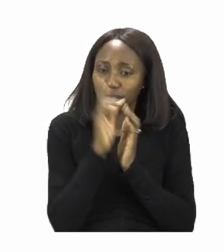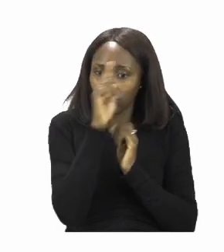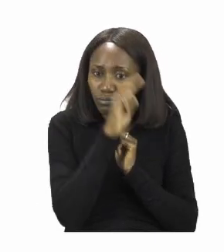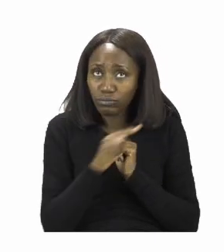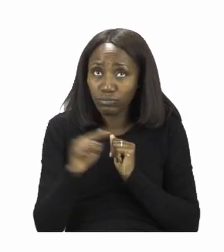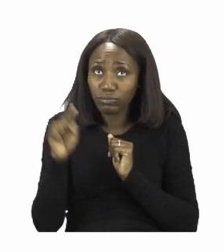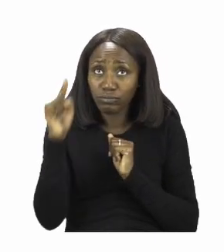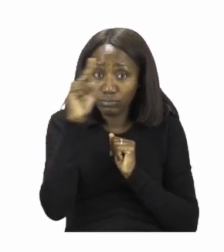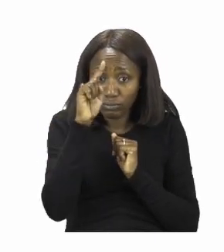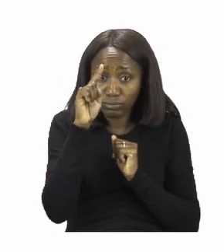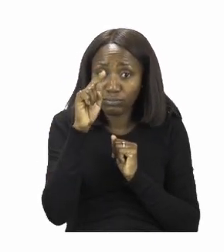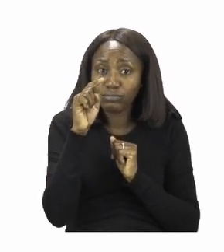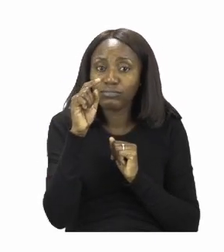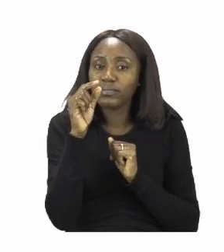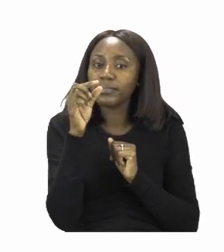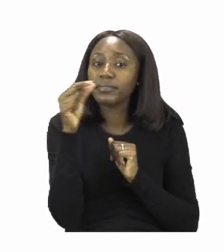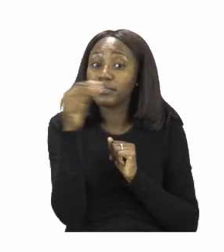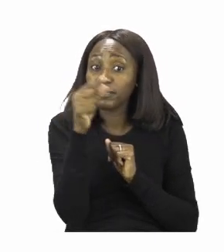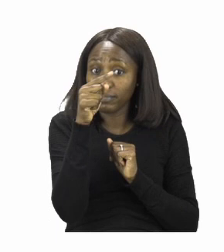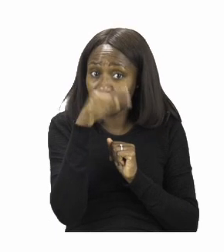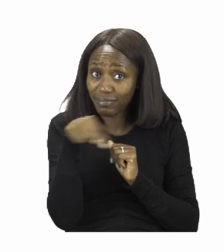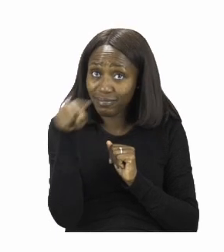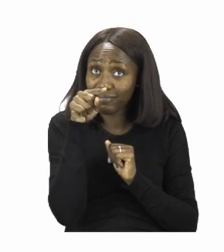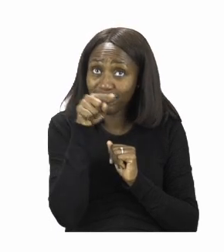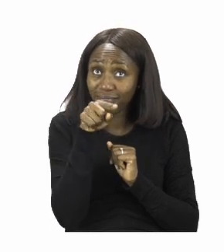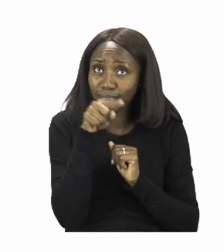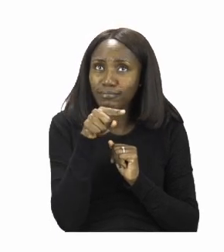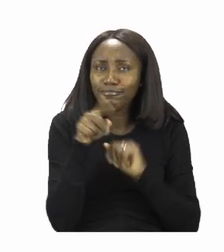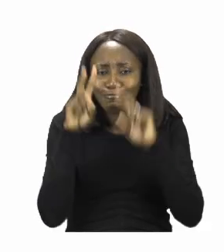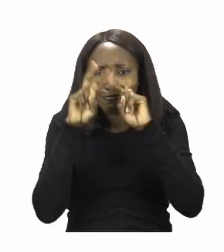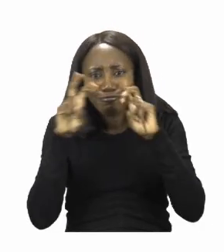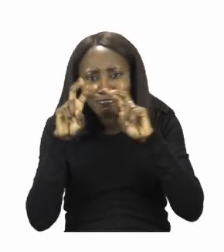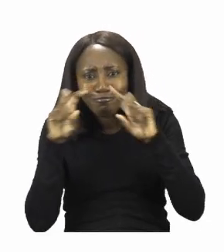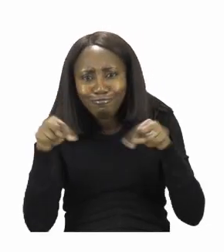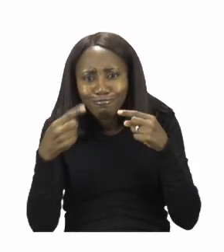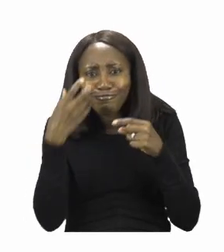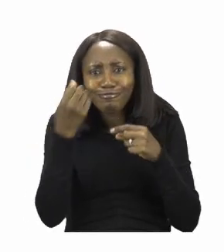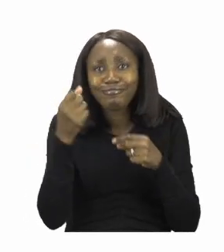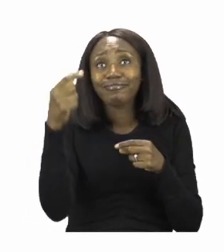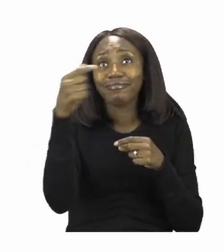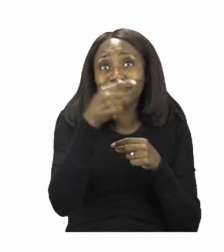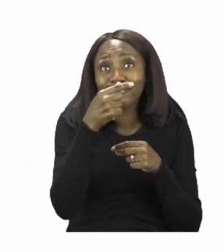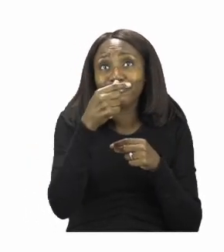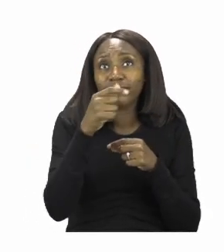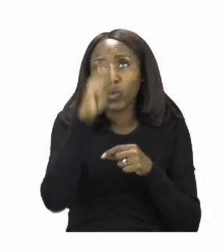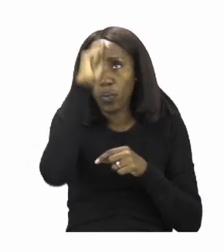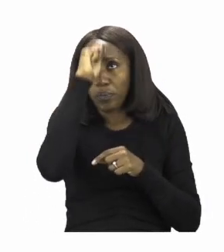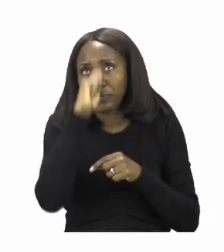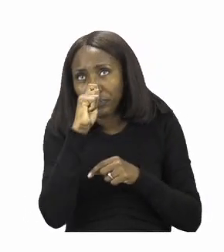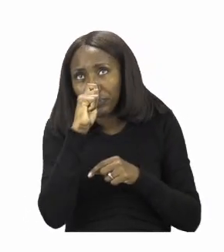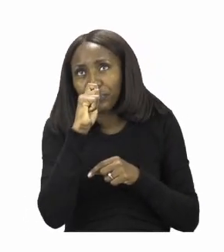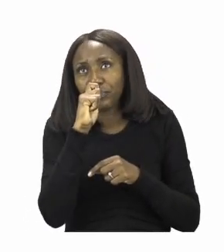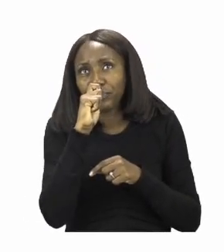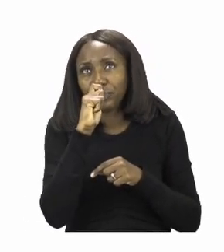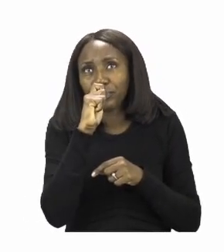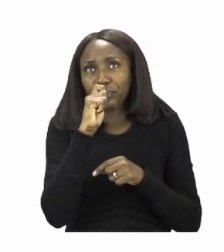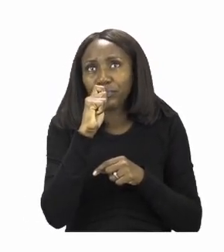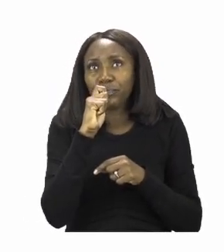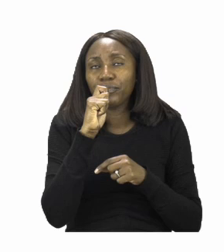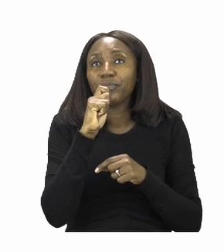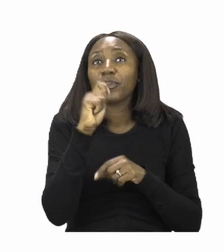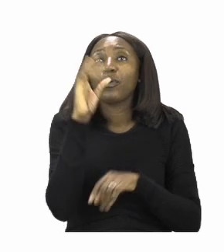the images that start with G. You can see we have a hat, a